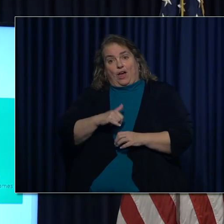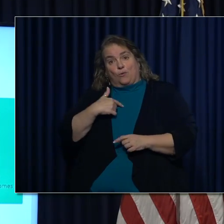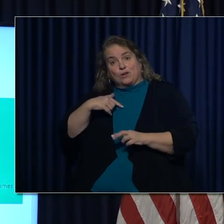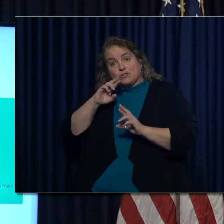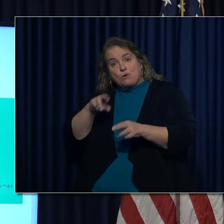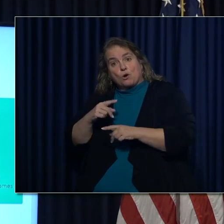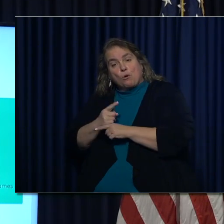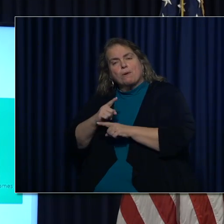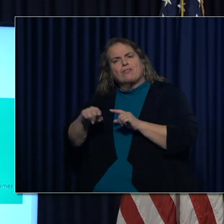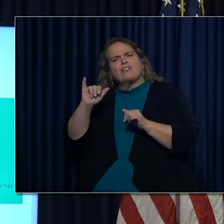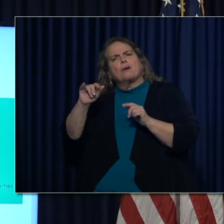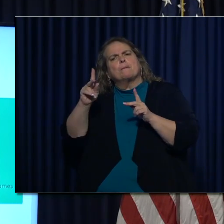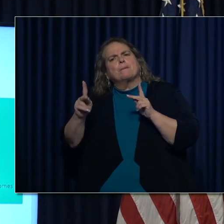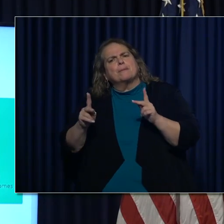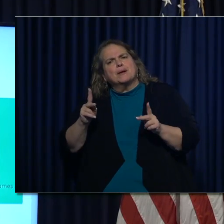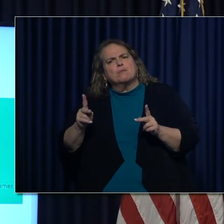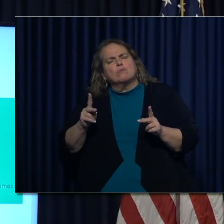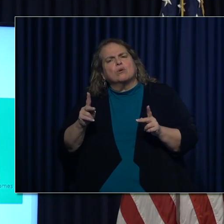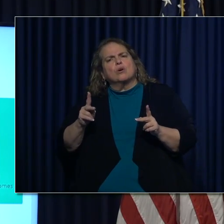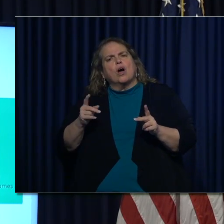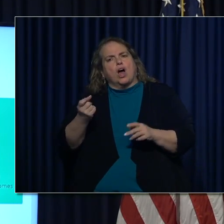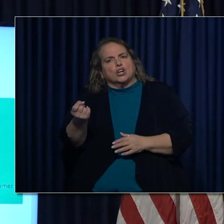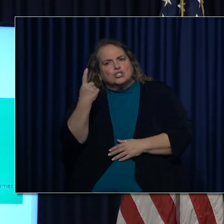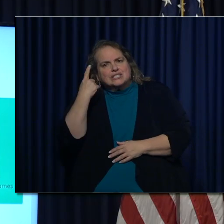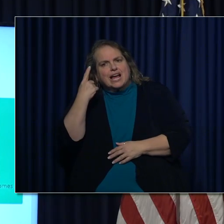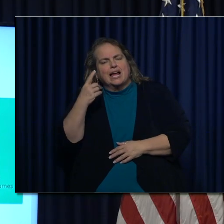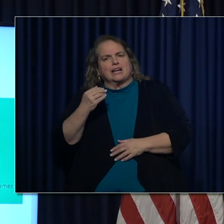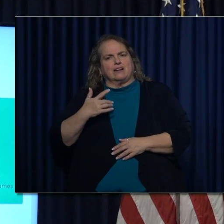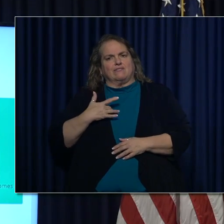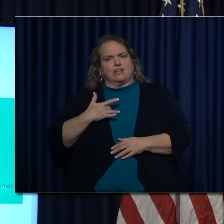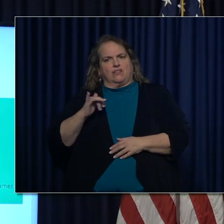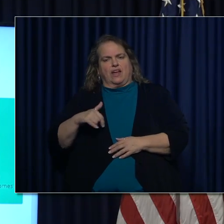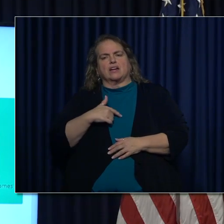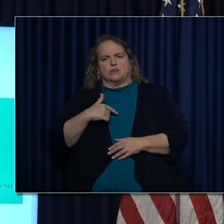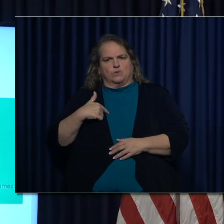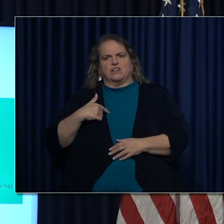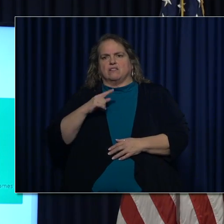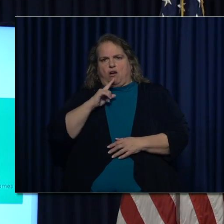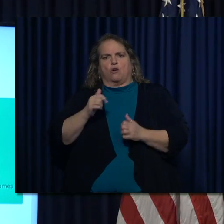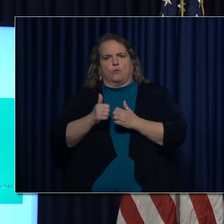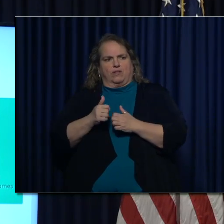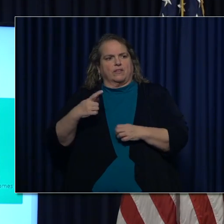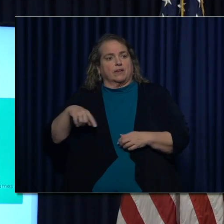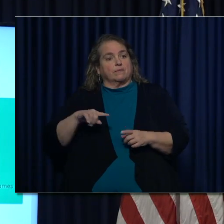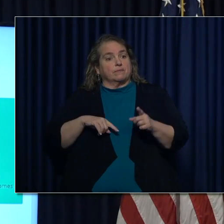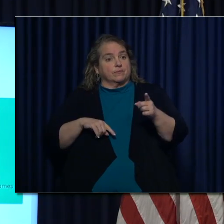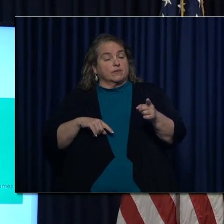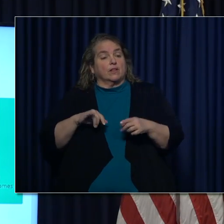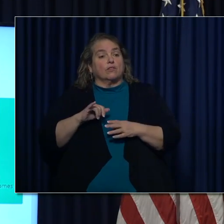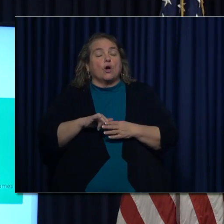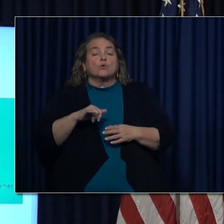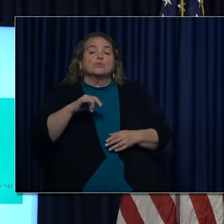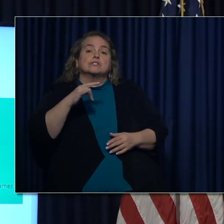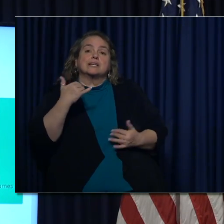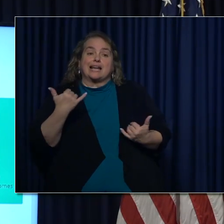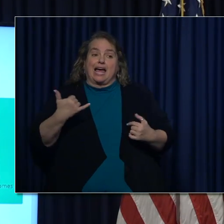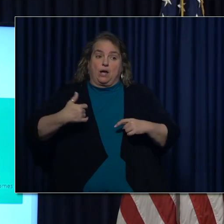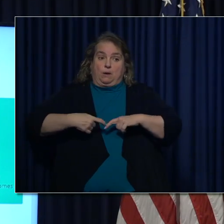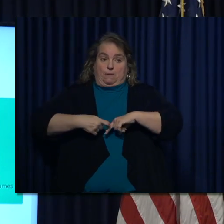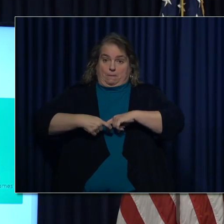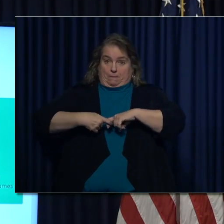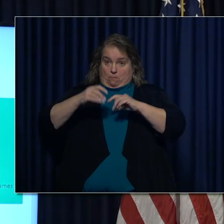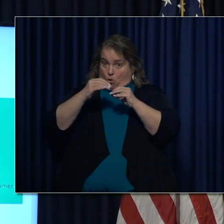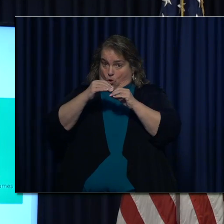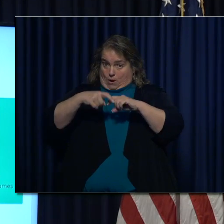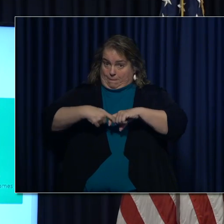but that people understand and feel that we're right there with them. Are those 4 pending cases in Harrison County, or